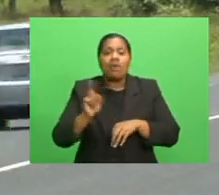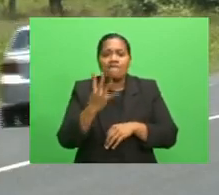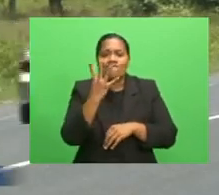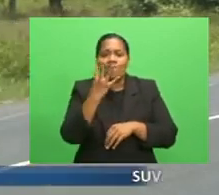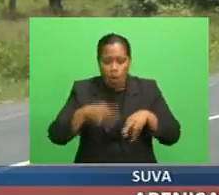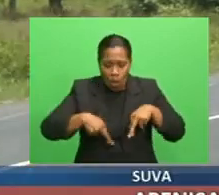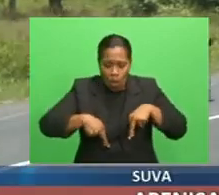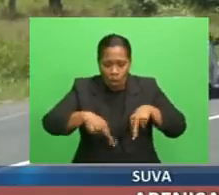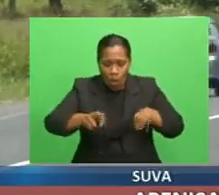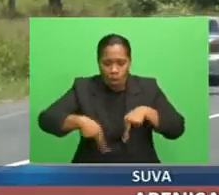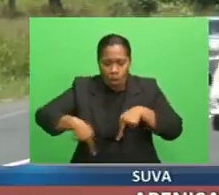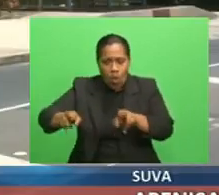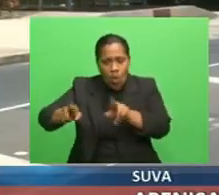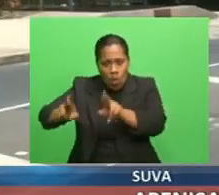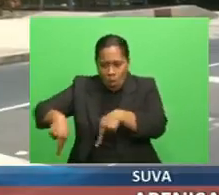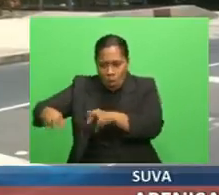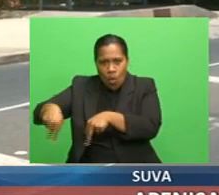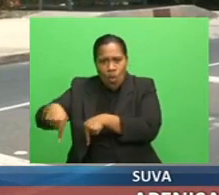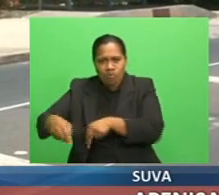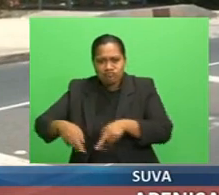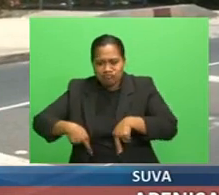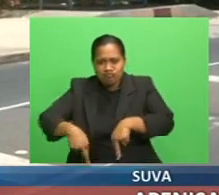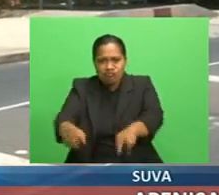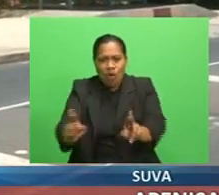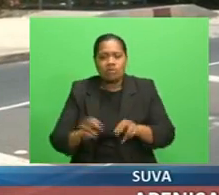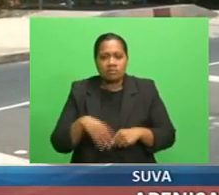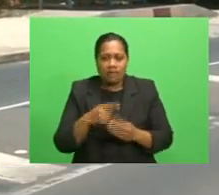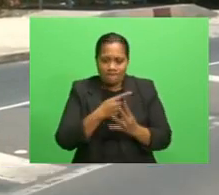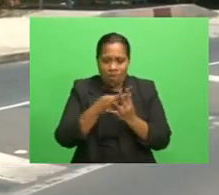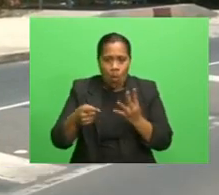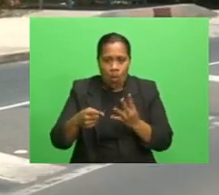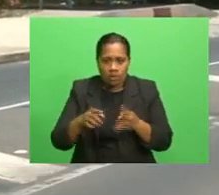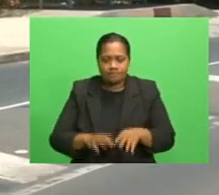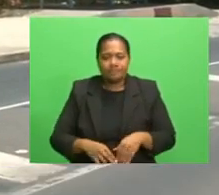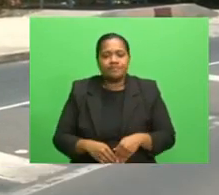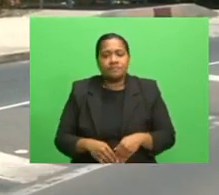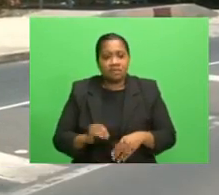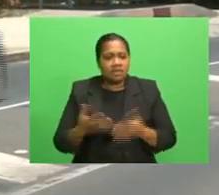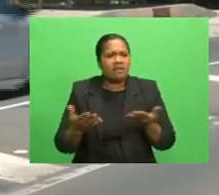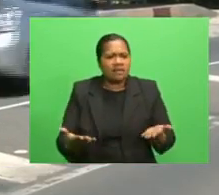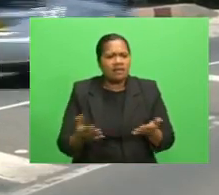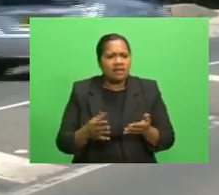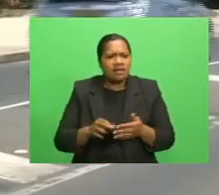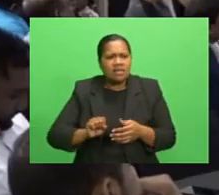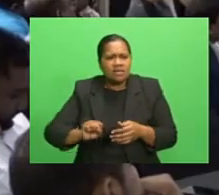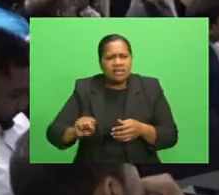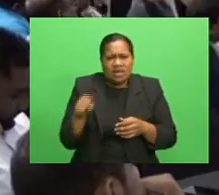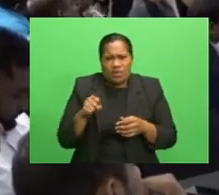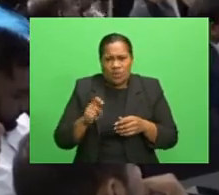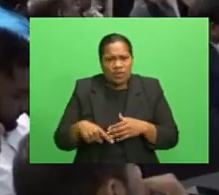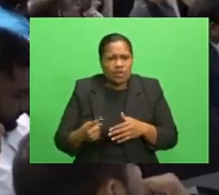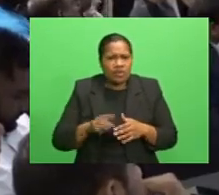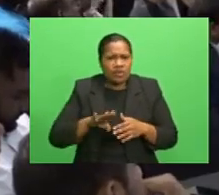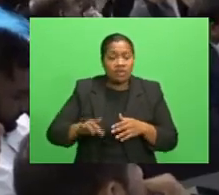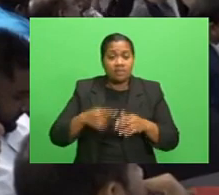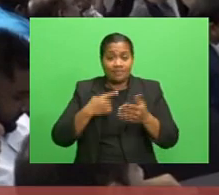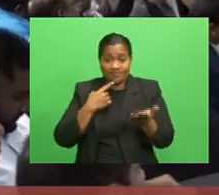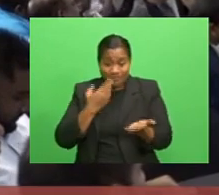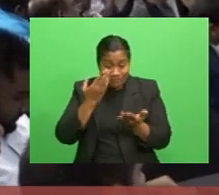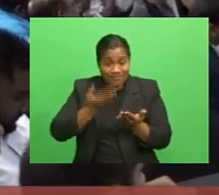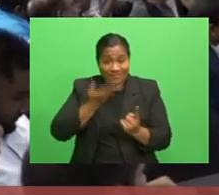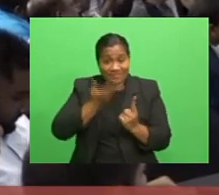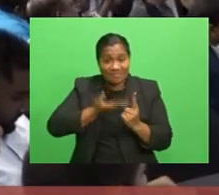The minister has hinted that developers know what is expected of them, yet continue to disregard regulations. You can't have